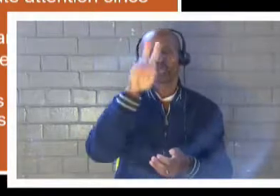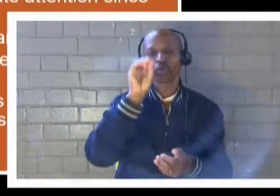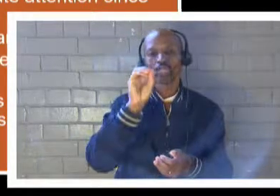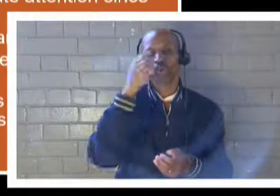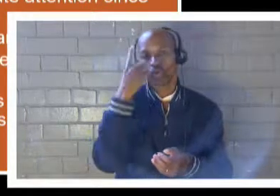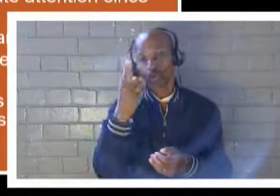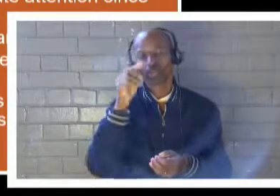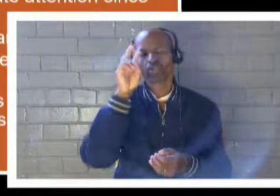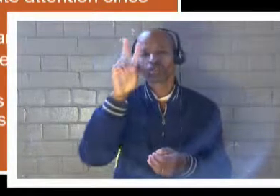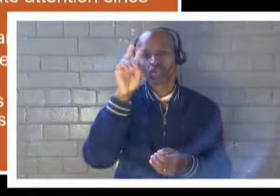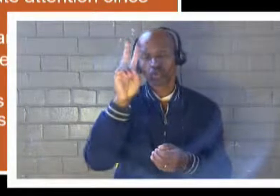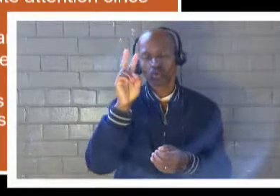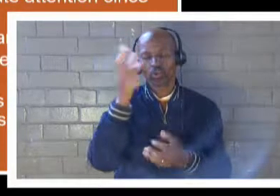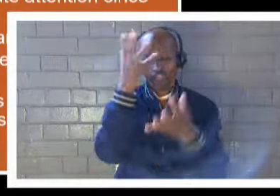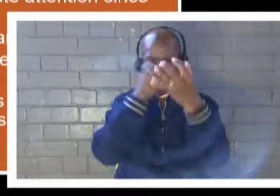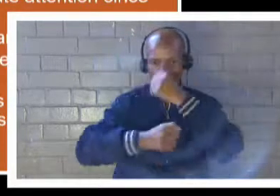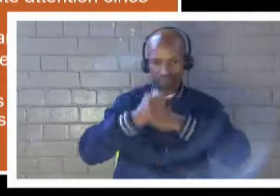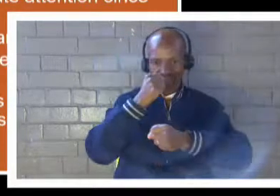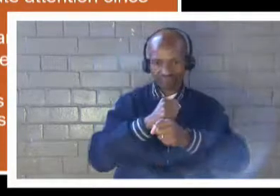21-22 financial year.